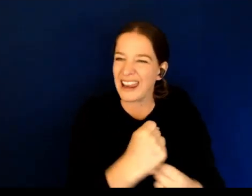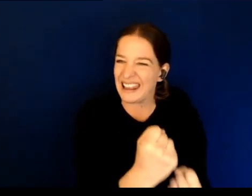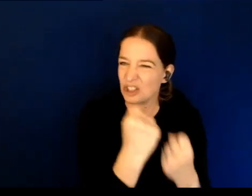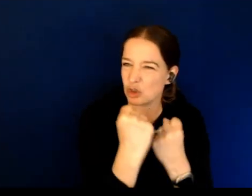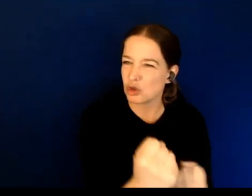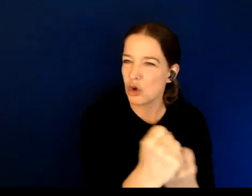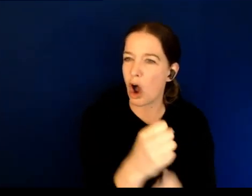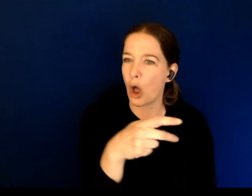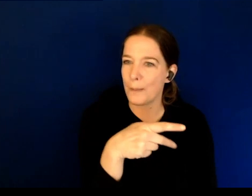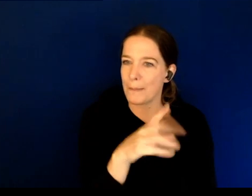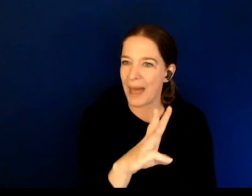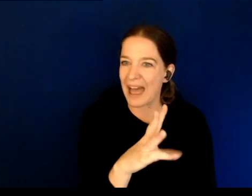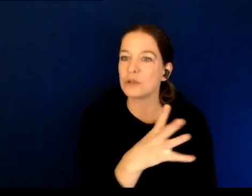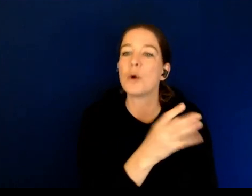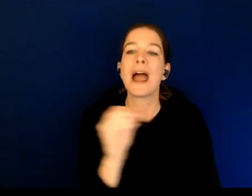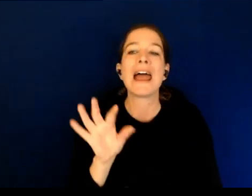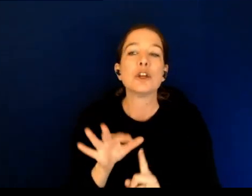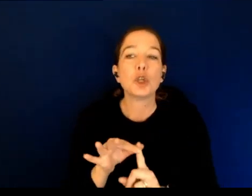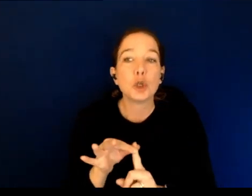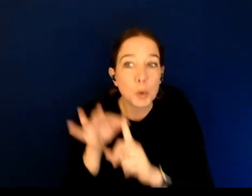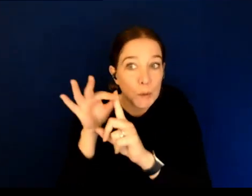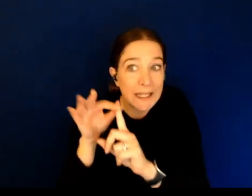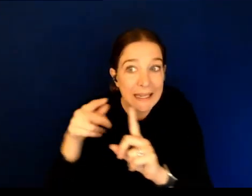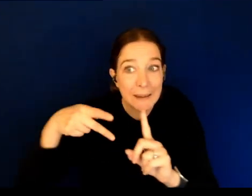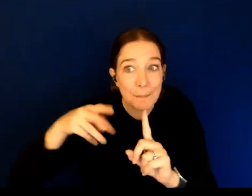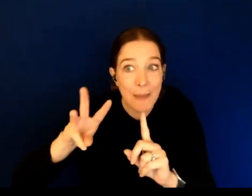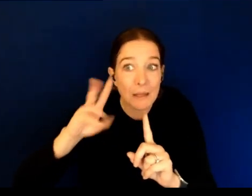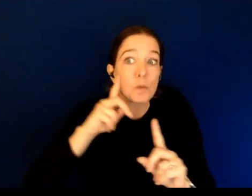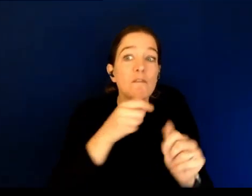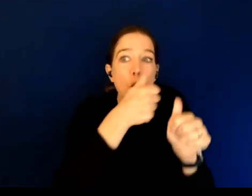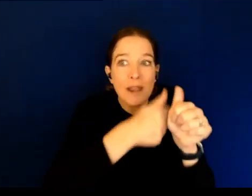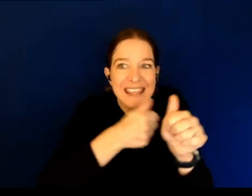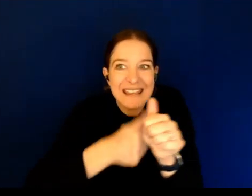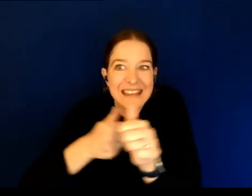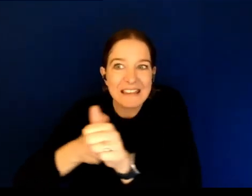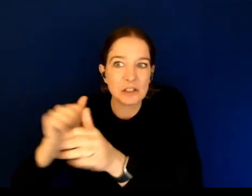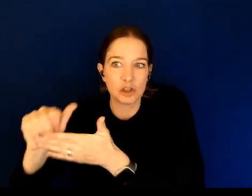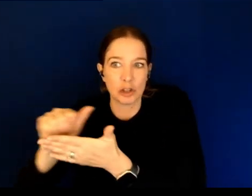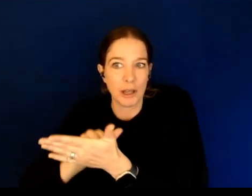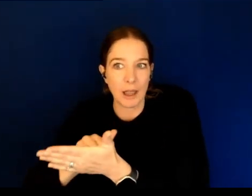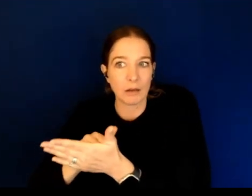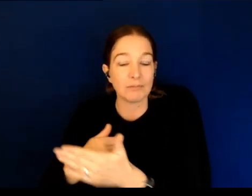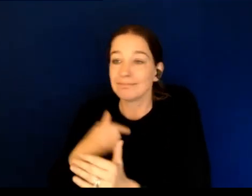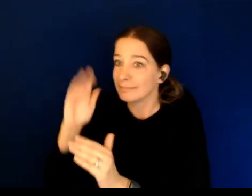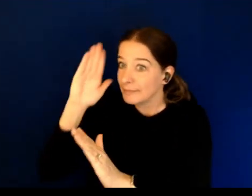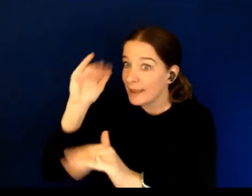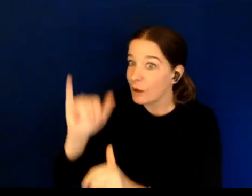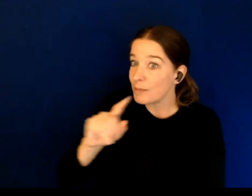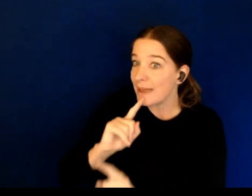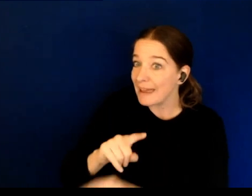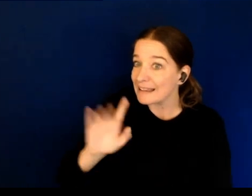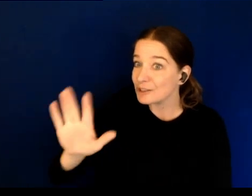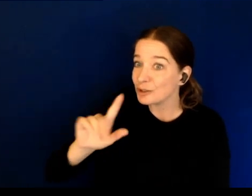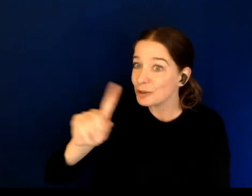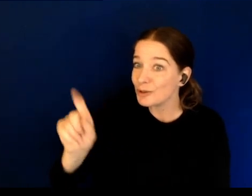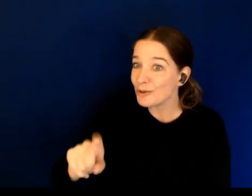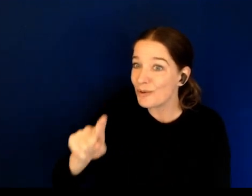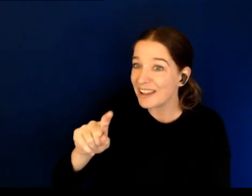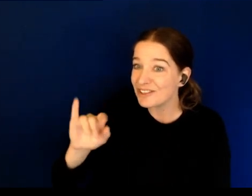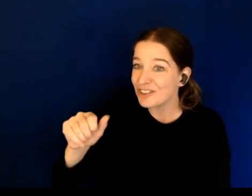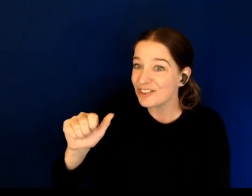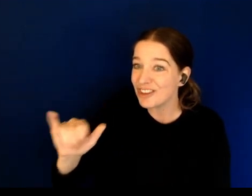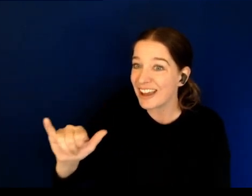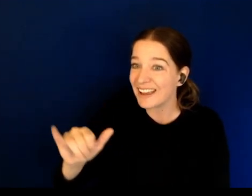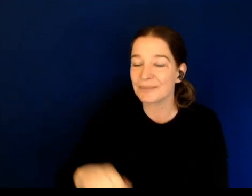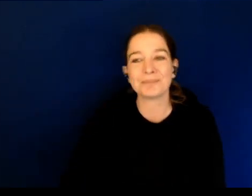unique password on each account. I hope that answered the question, Kevin. Justin. Yes, Chris,